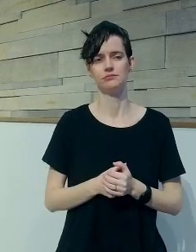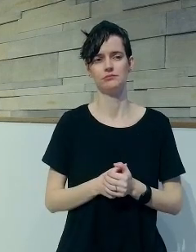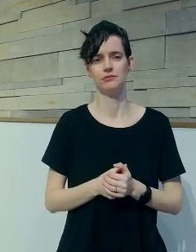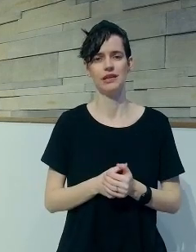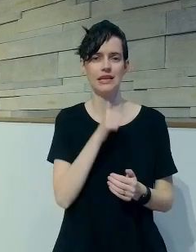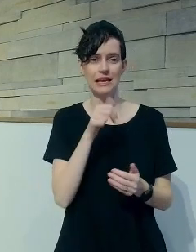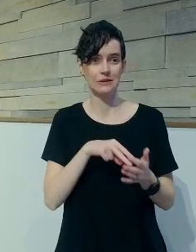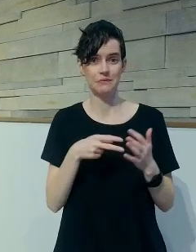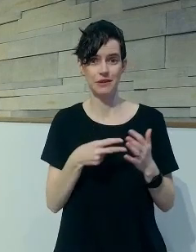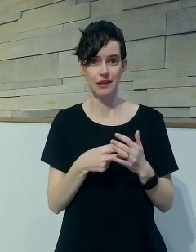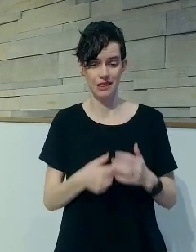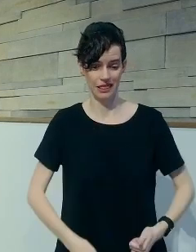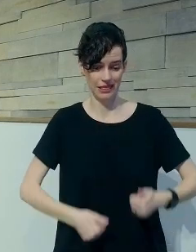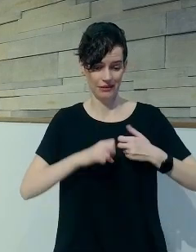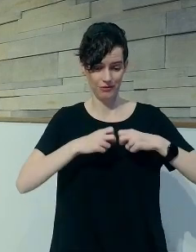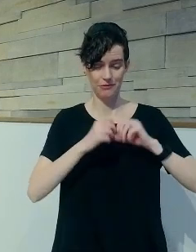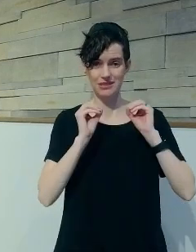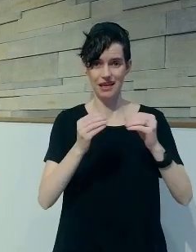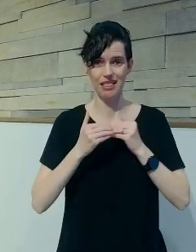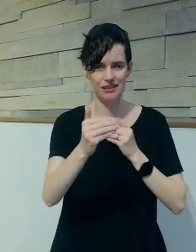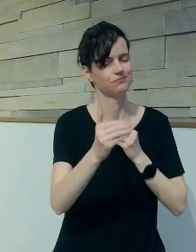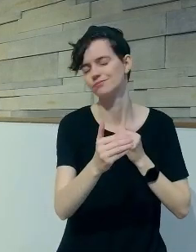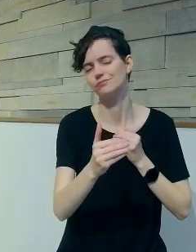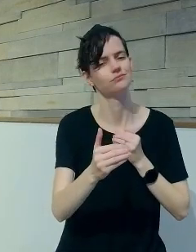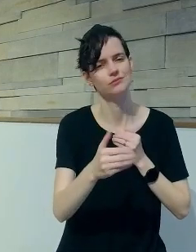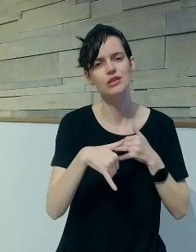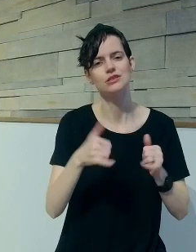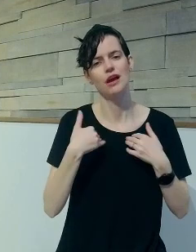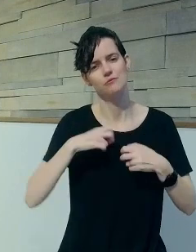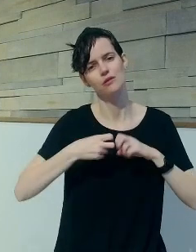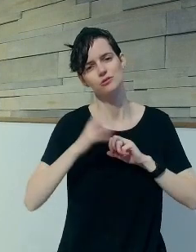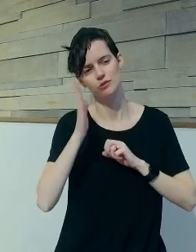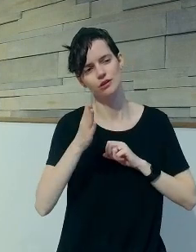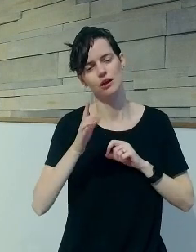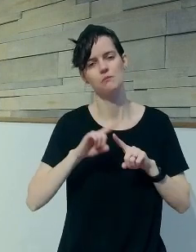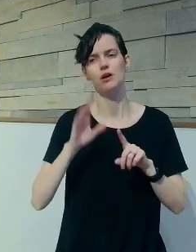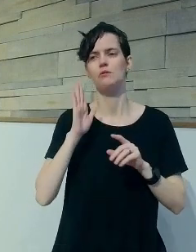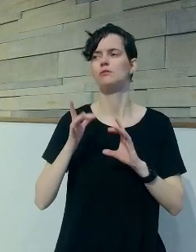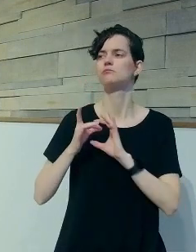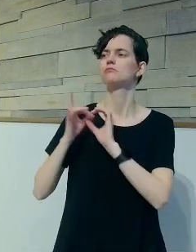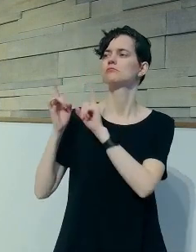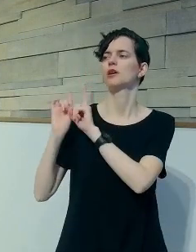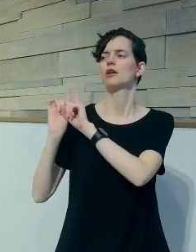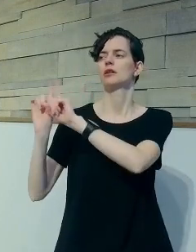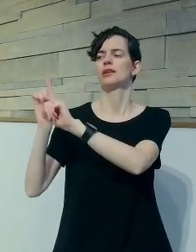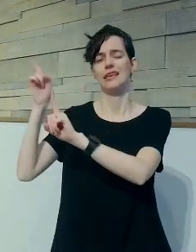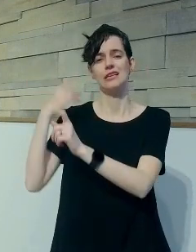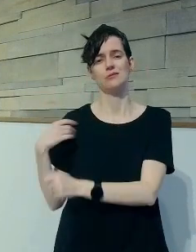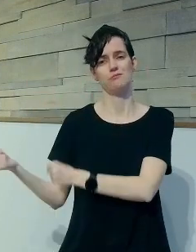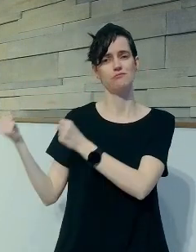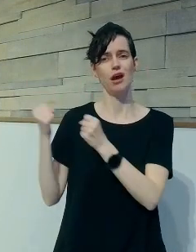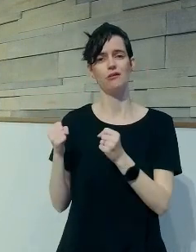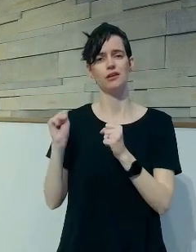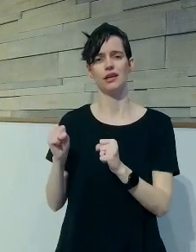It doesn't mean you're going to have a problem-free life. No, you'll still have problems. But you're going to walk with the one who has the power and the ability